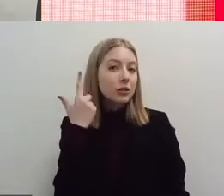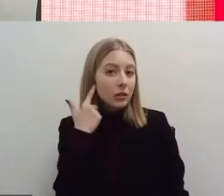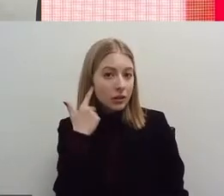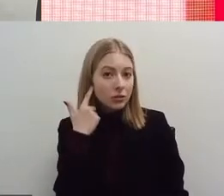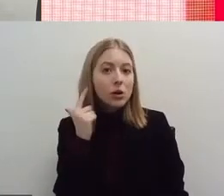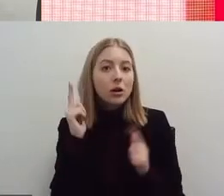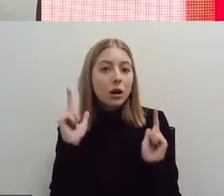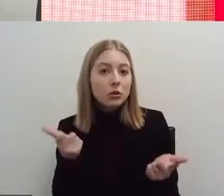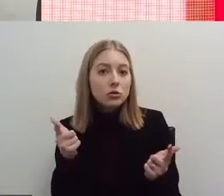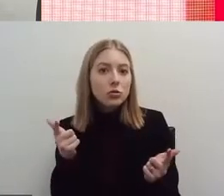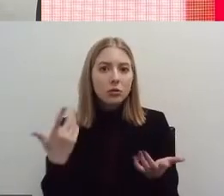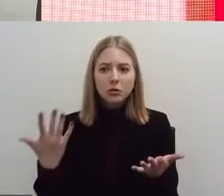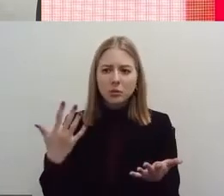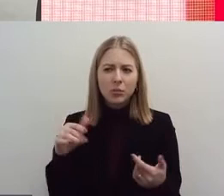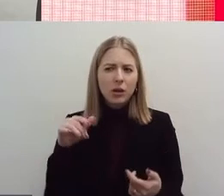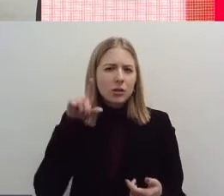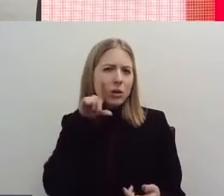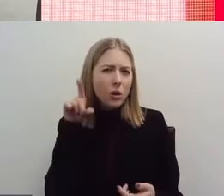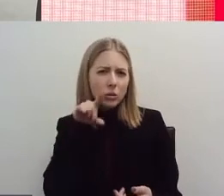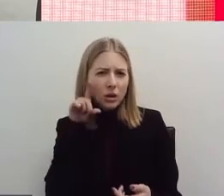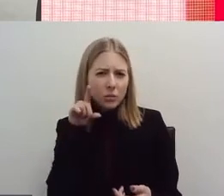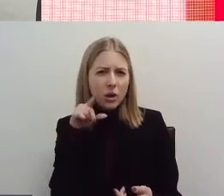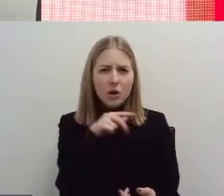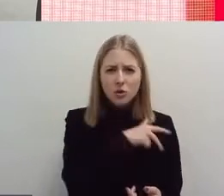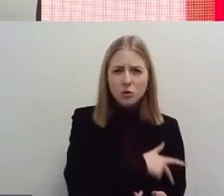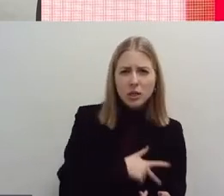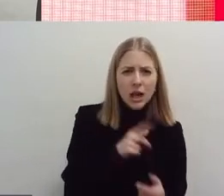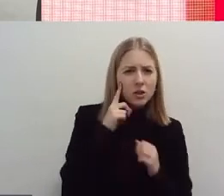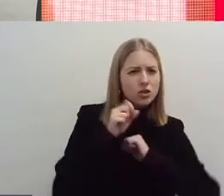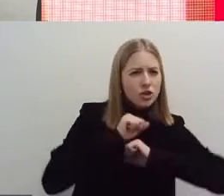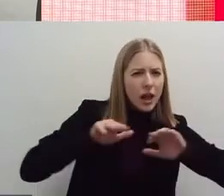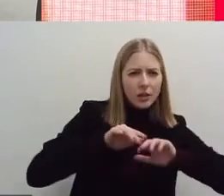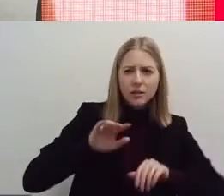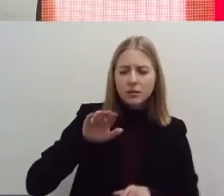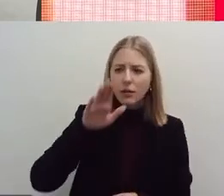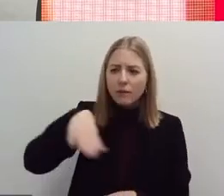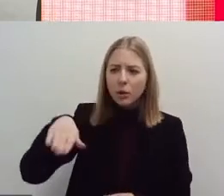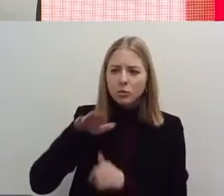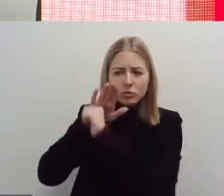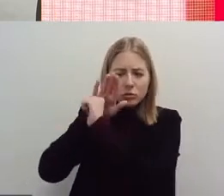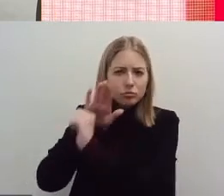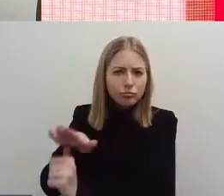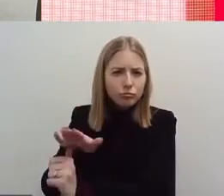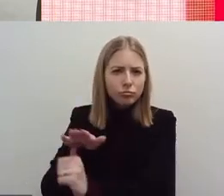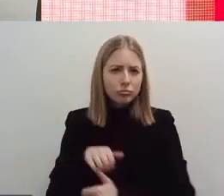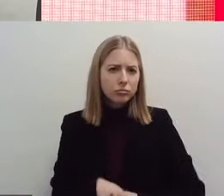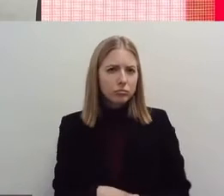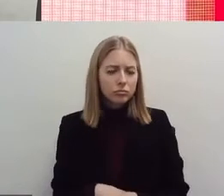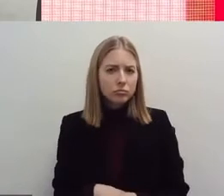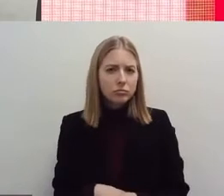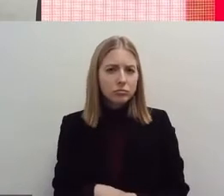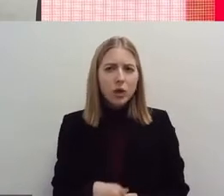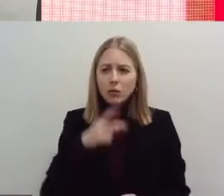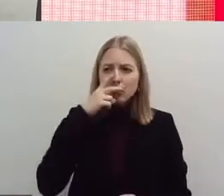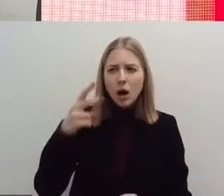other. I doubt that in real interactions people speak like that, that you would go on the street and insult someone because